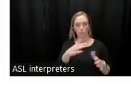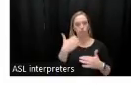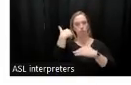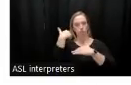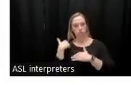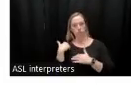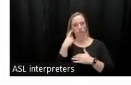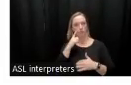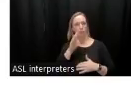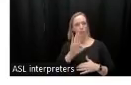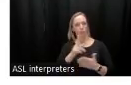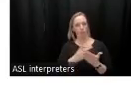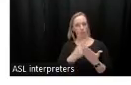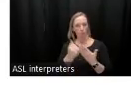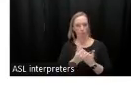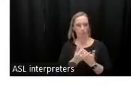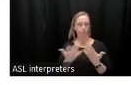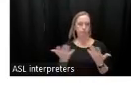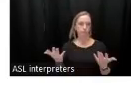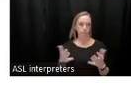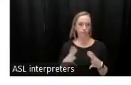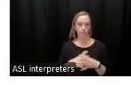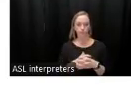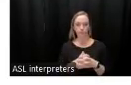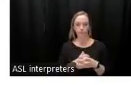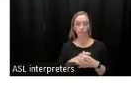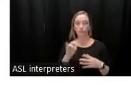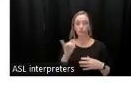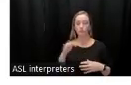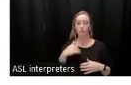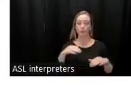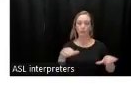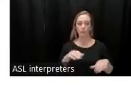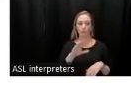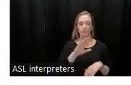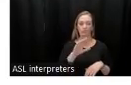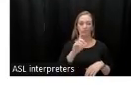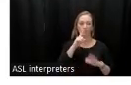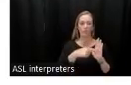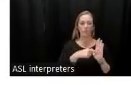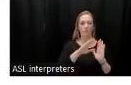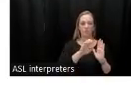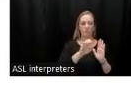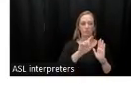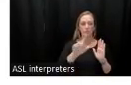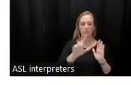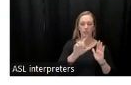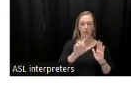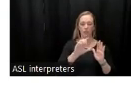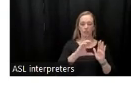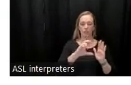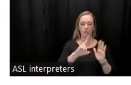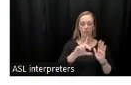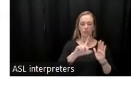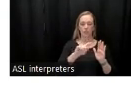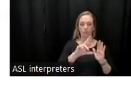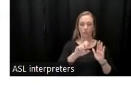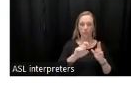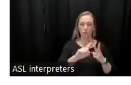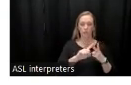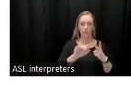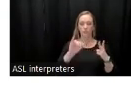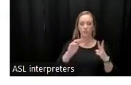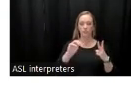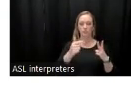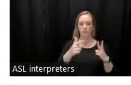your project. So if you have an activity like cell culture and image processing or other activities,